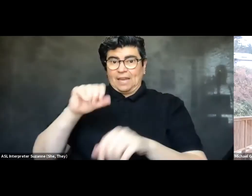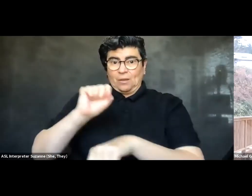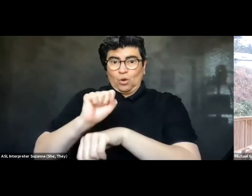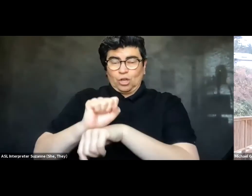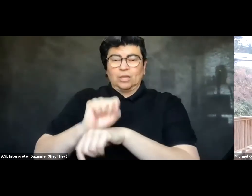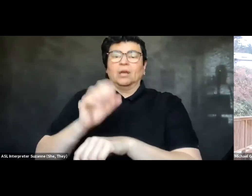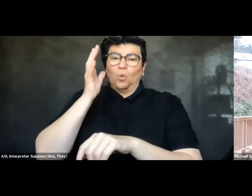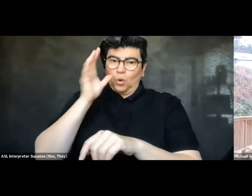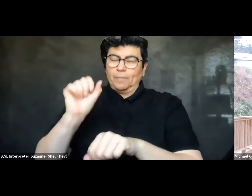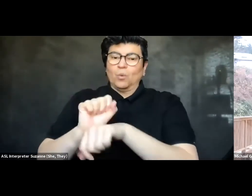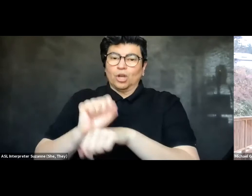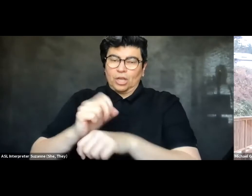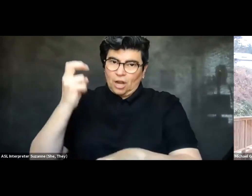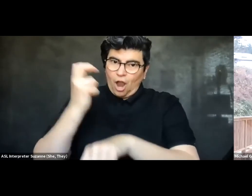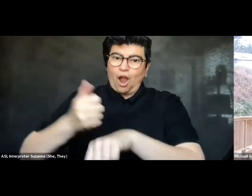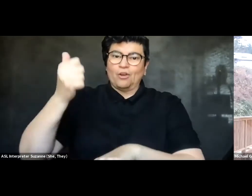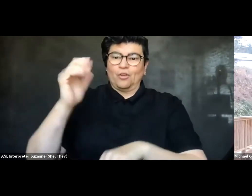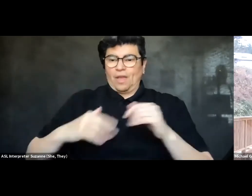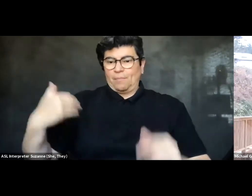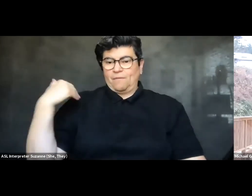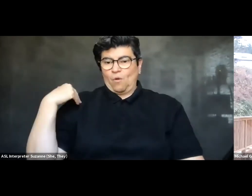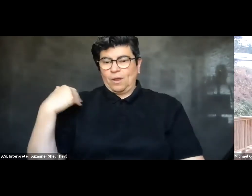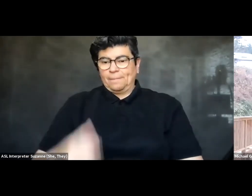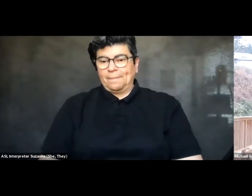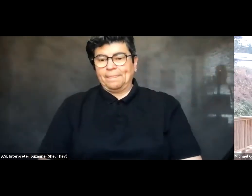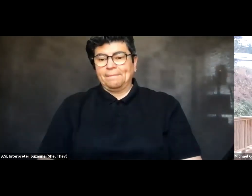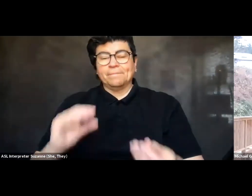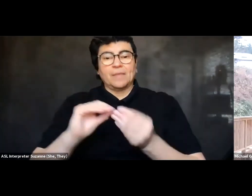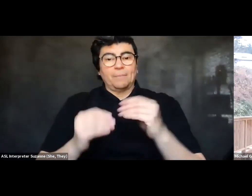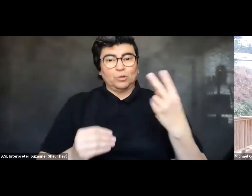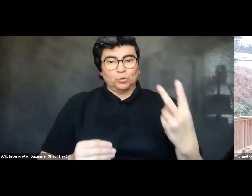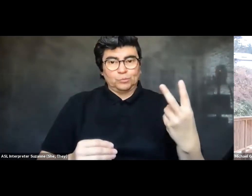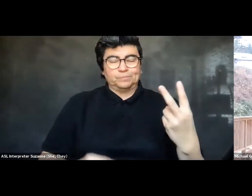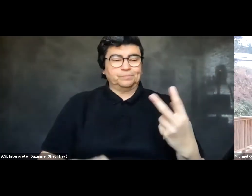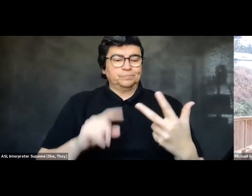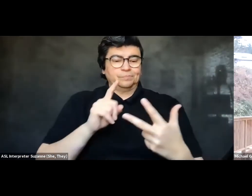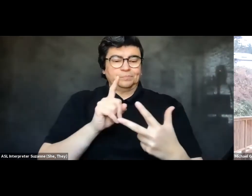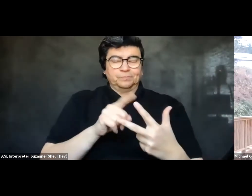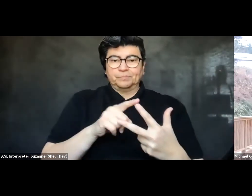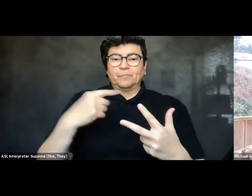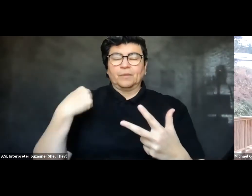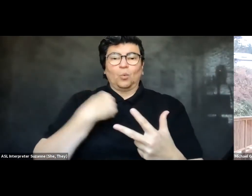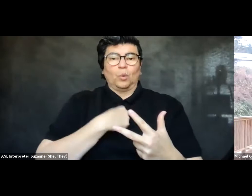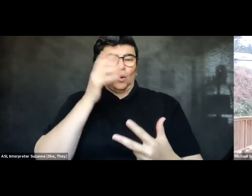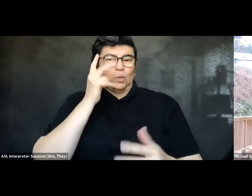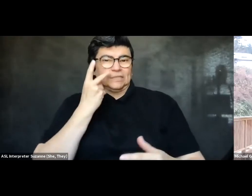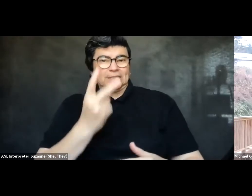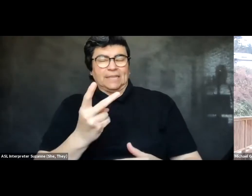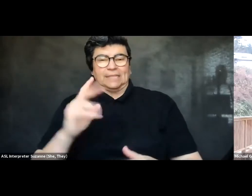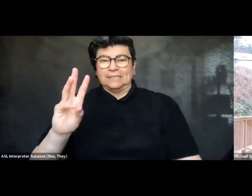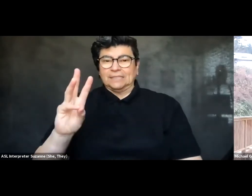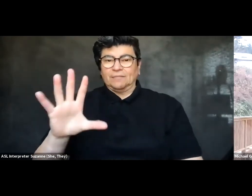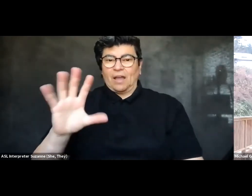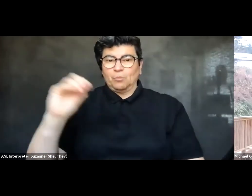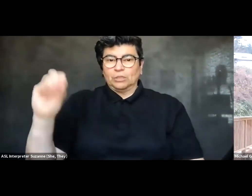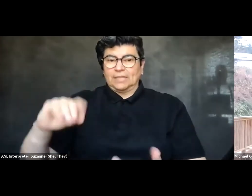are going to be working even harder than before. Number two, our sector will see an estimated